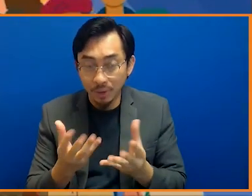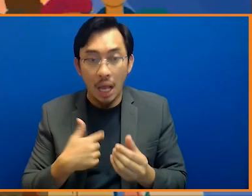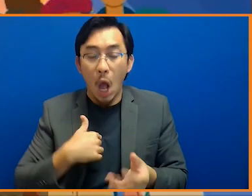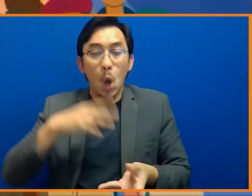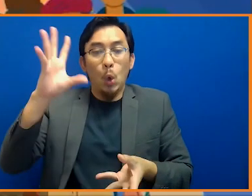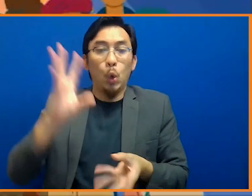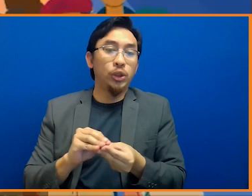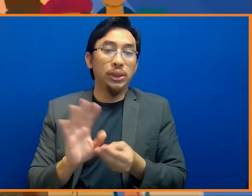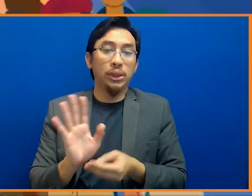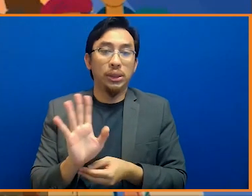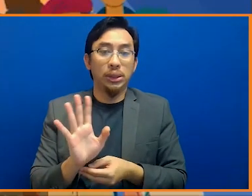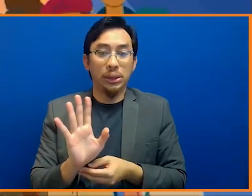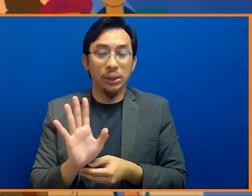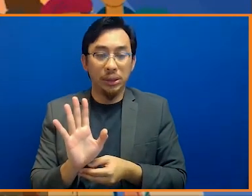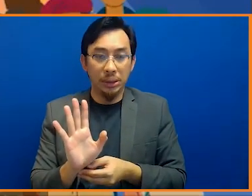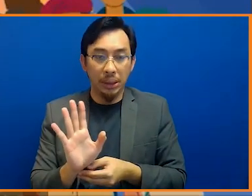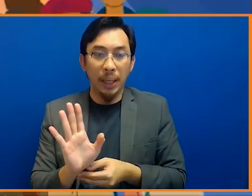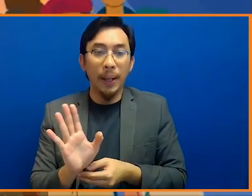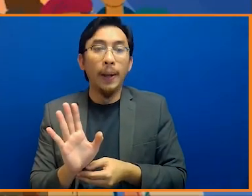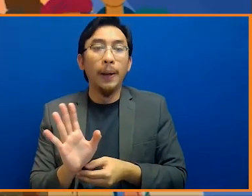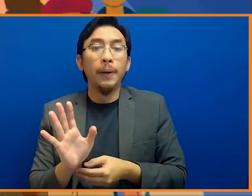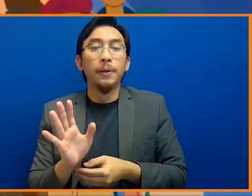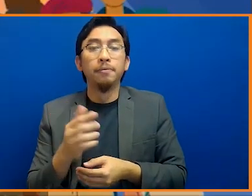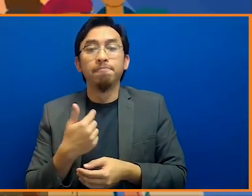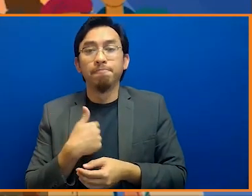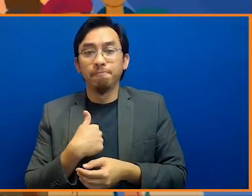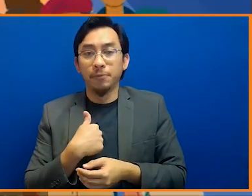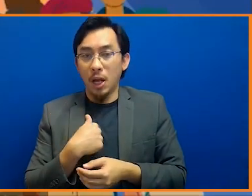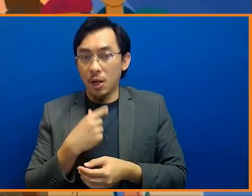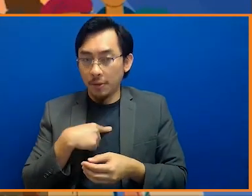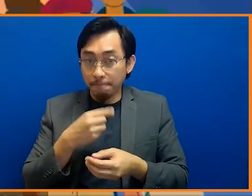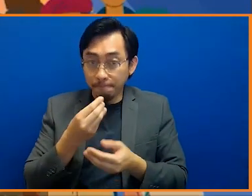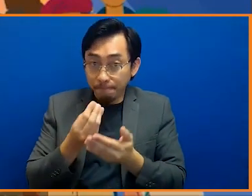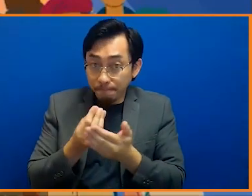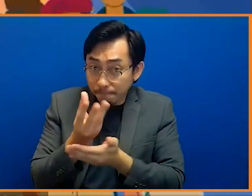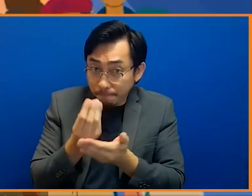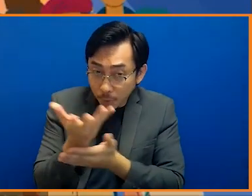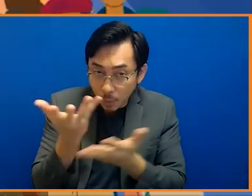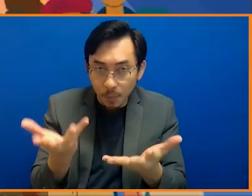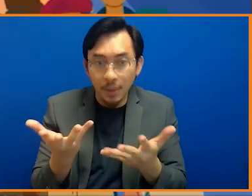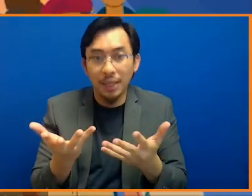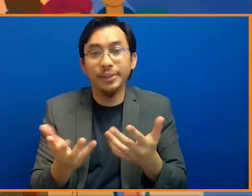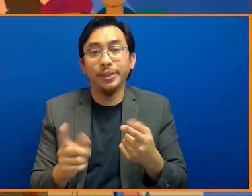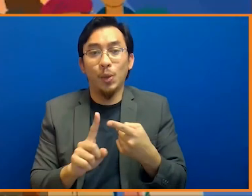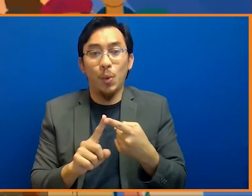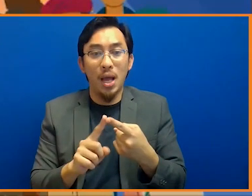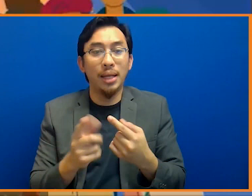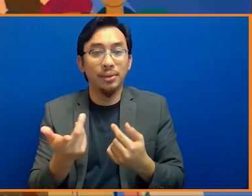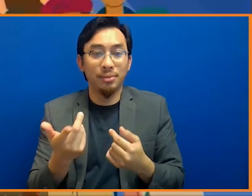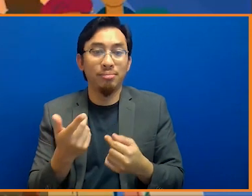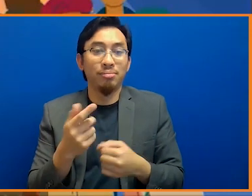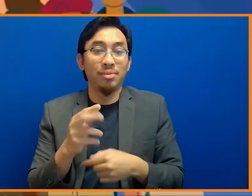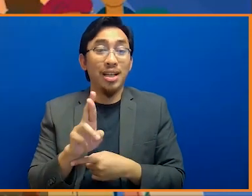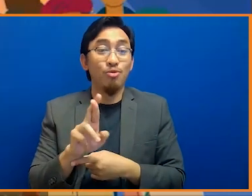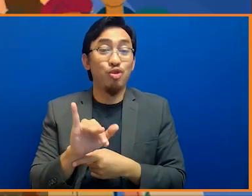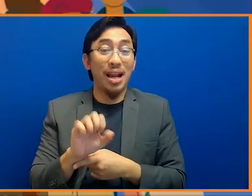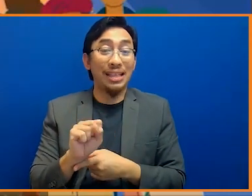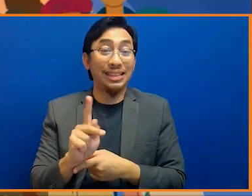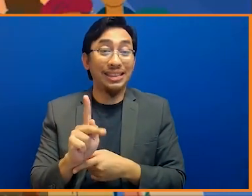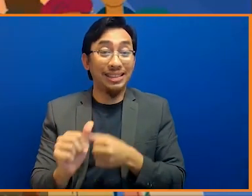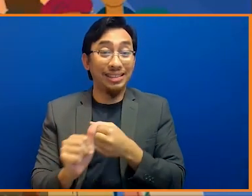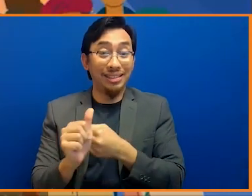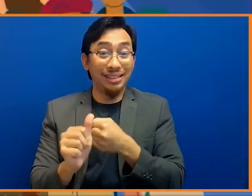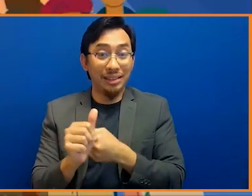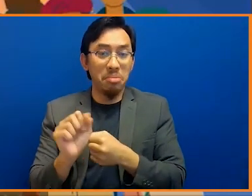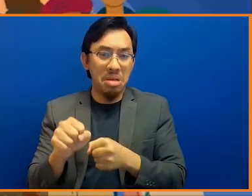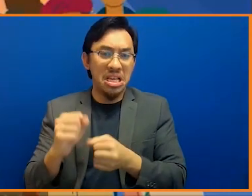going to conclude, but rather than saying this interlude, number one, risk can be reduced by